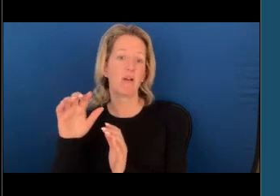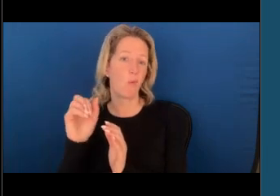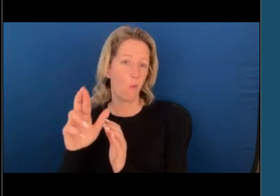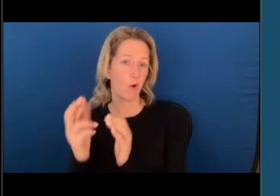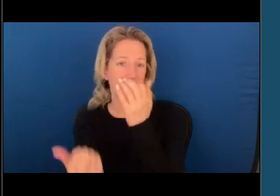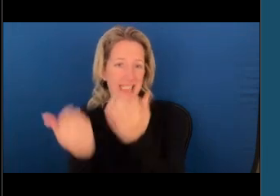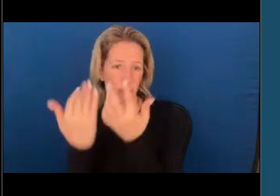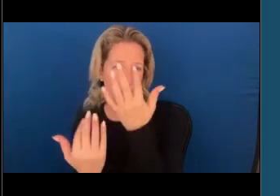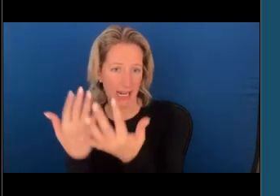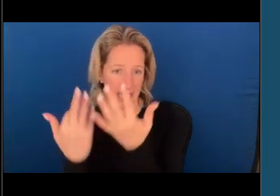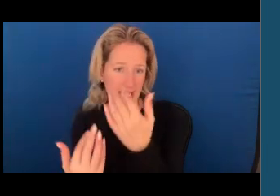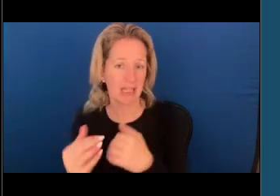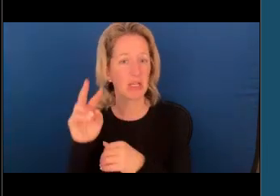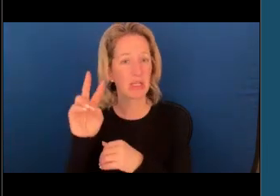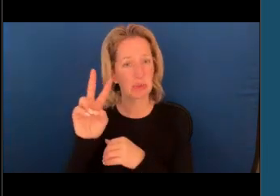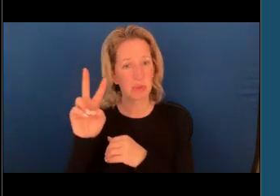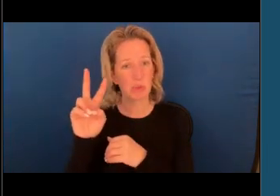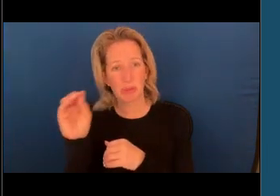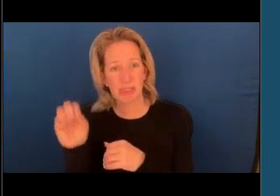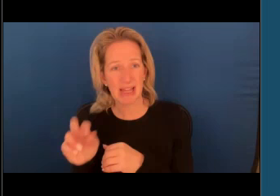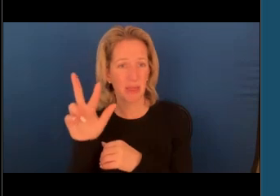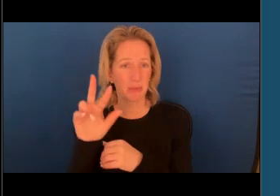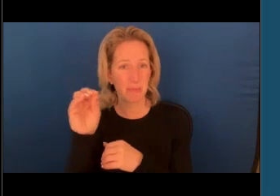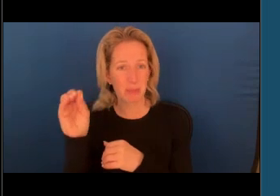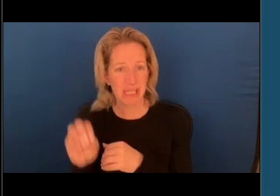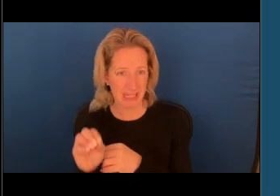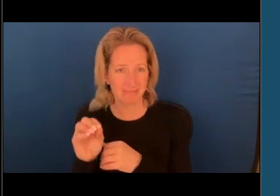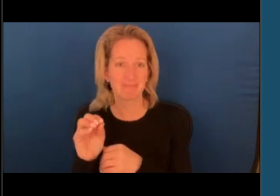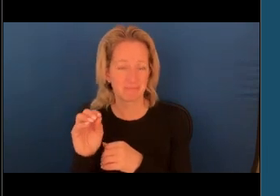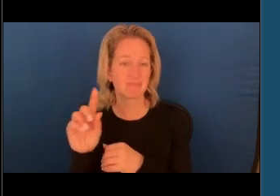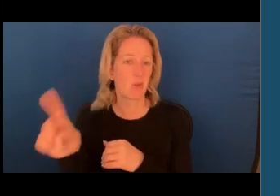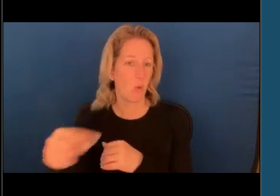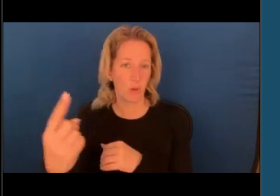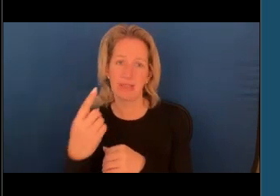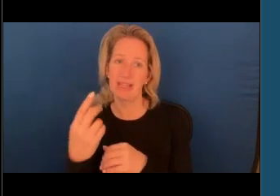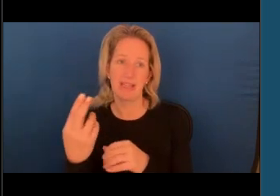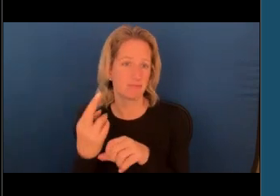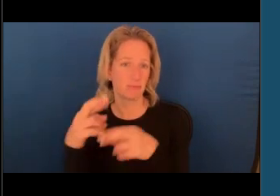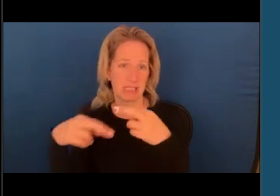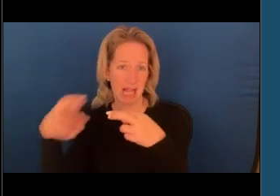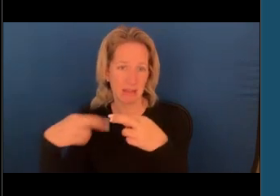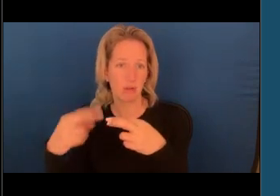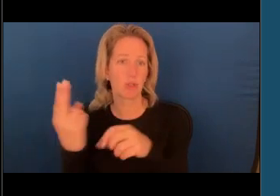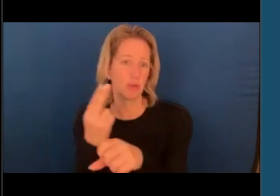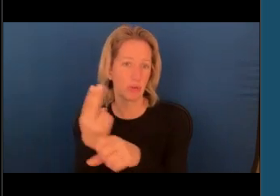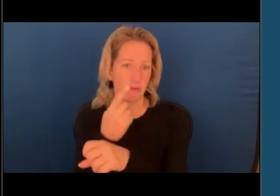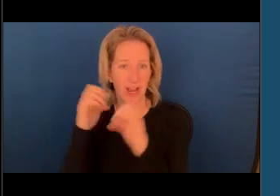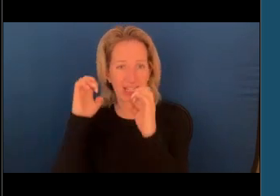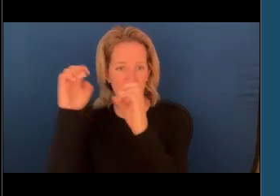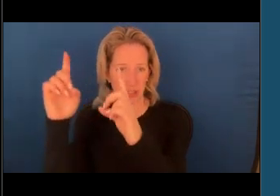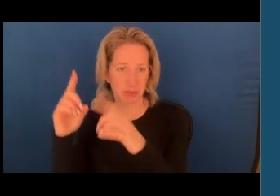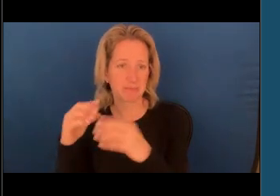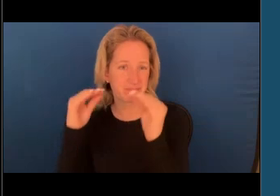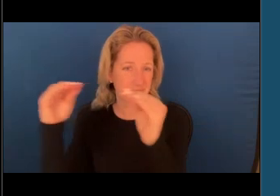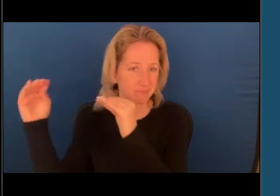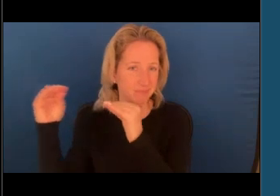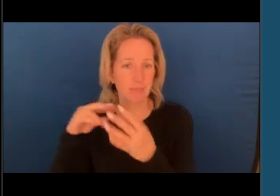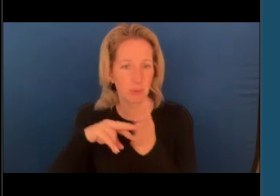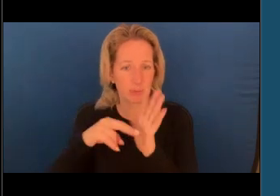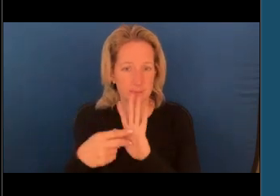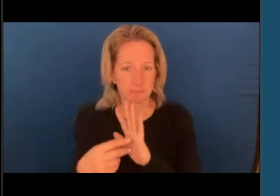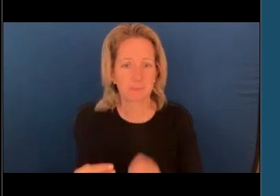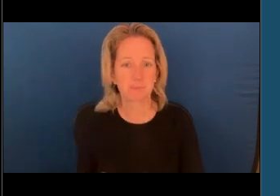3% repurposed or reused for art or research and education purposes. Next slide. So